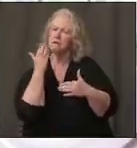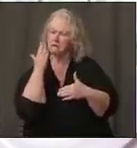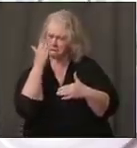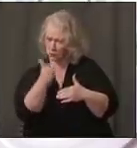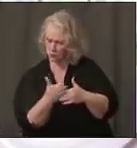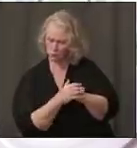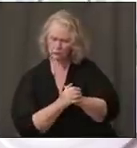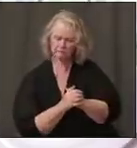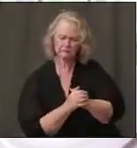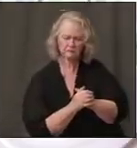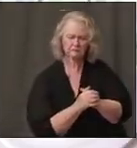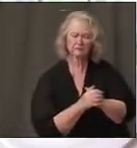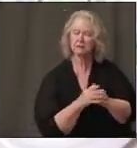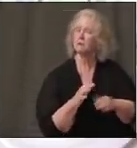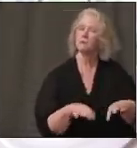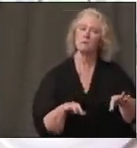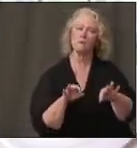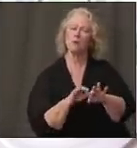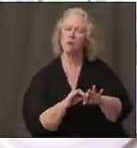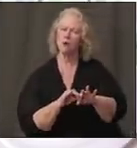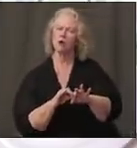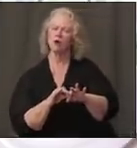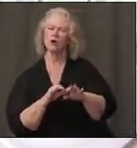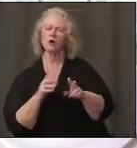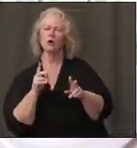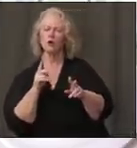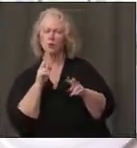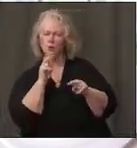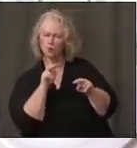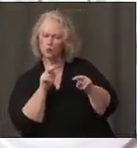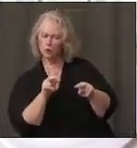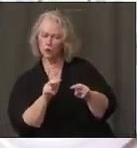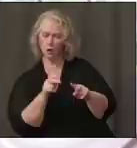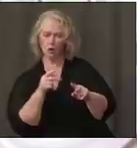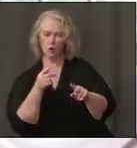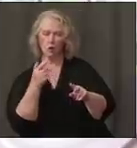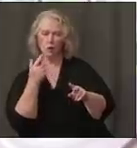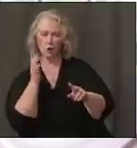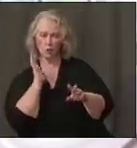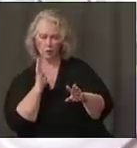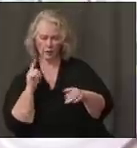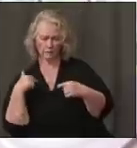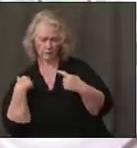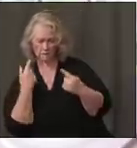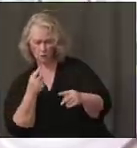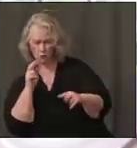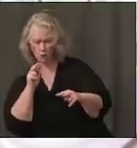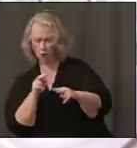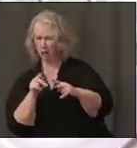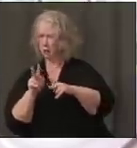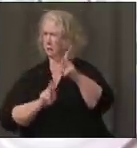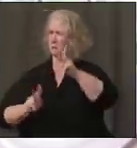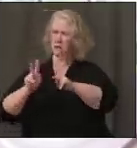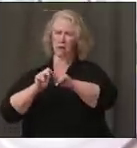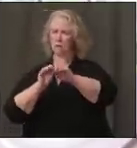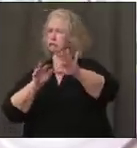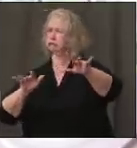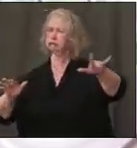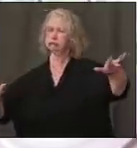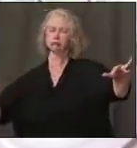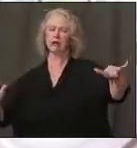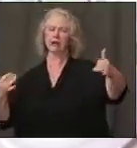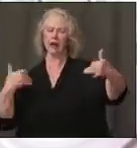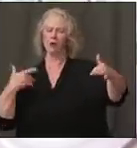very important to lean on the case-based interventions as we go away from population-based mitigation, basically trying to suppress the infection